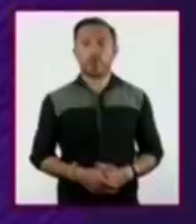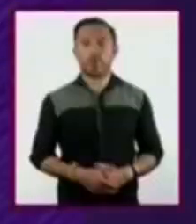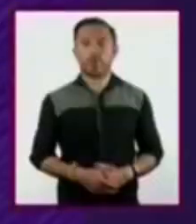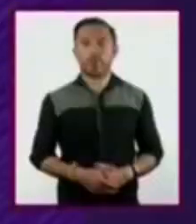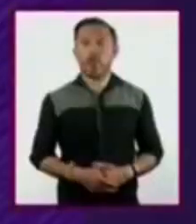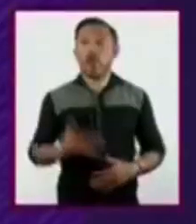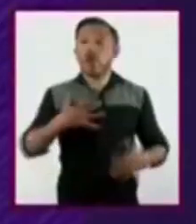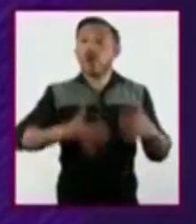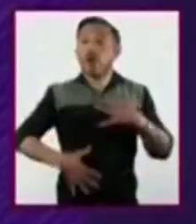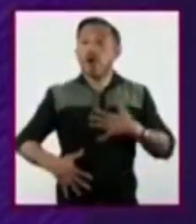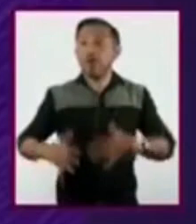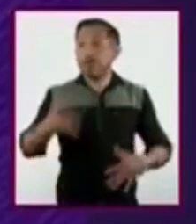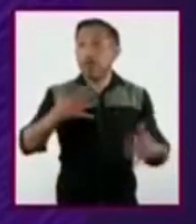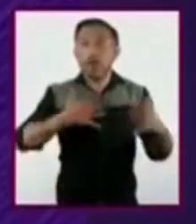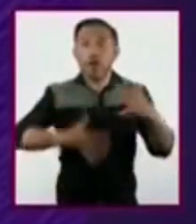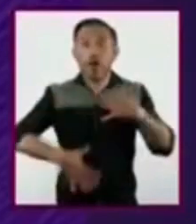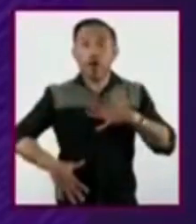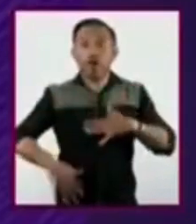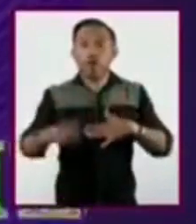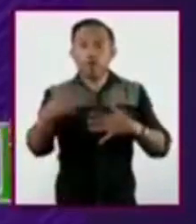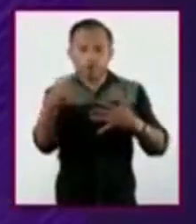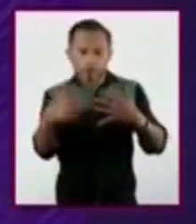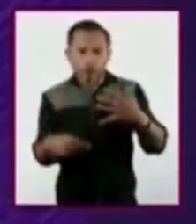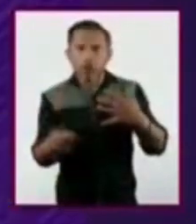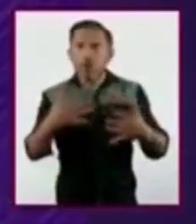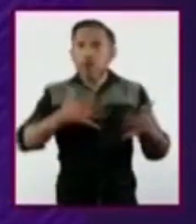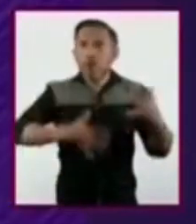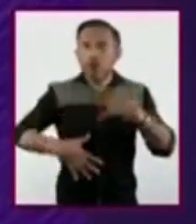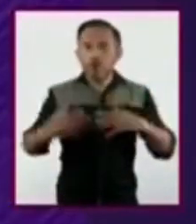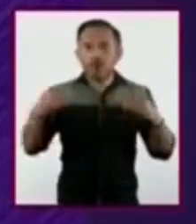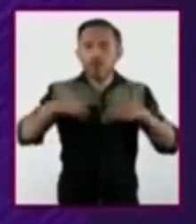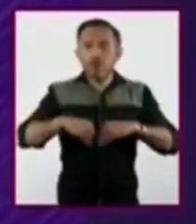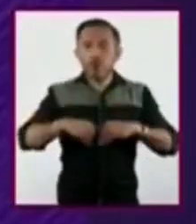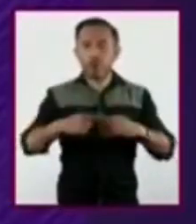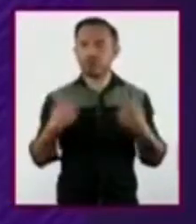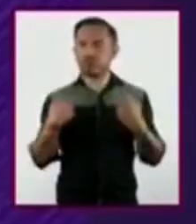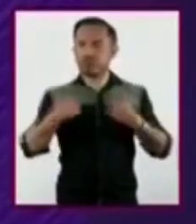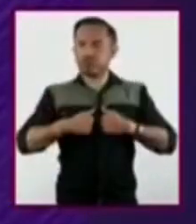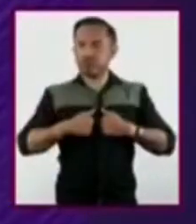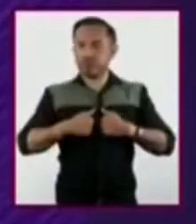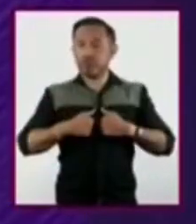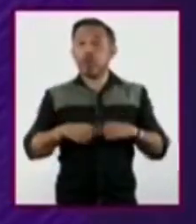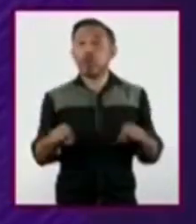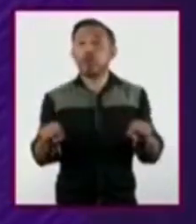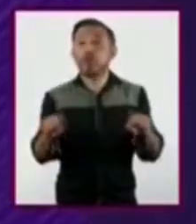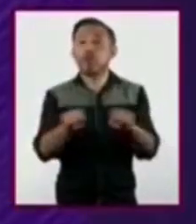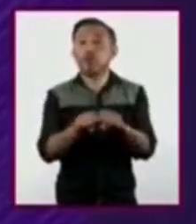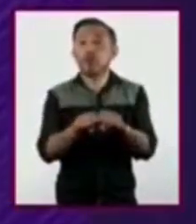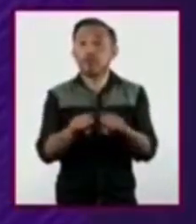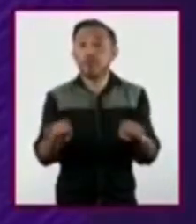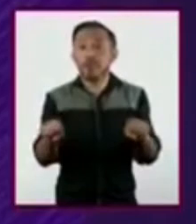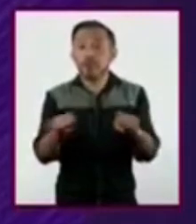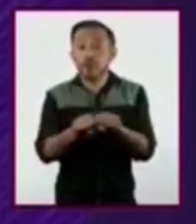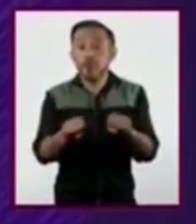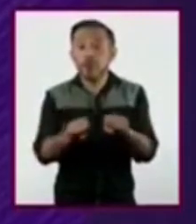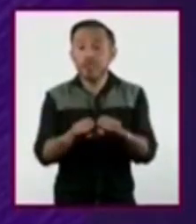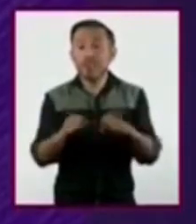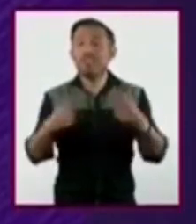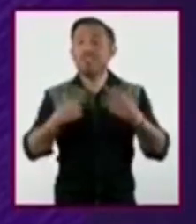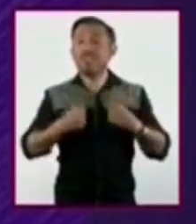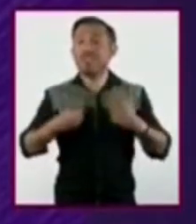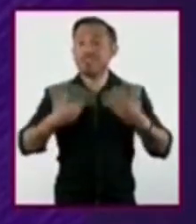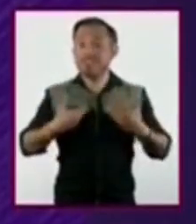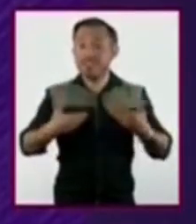Clothes! Clothes! Things you wear! Clothes! Clothes are a jacket, shoes, shoes, a